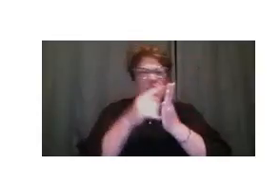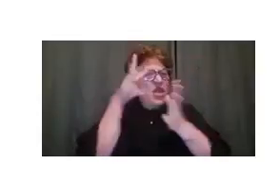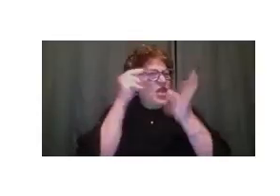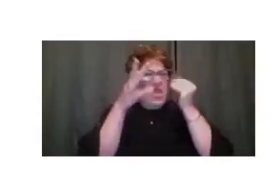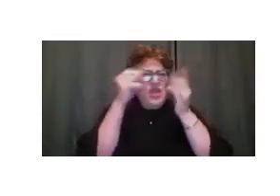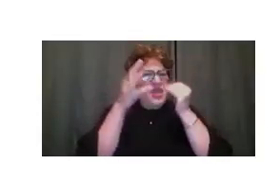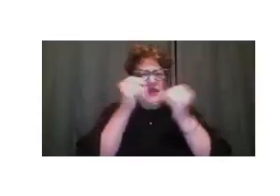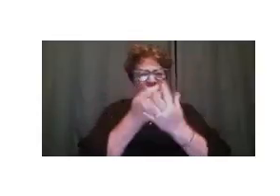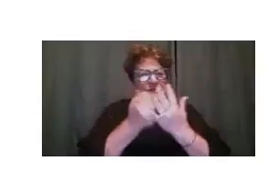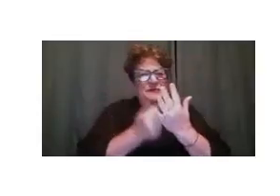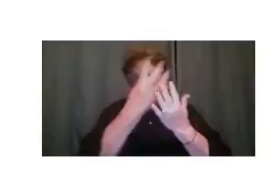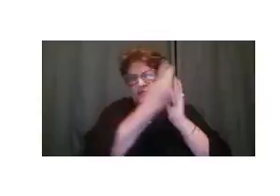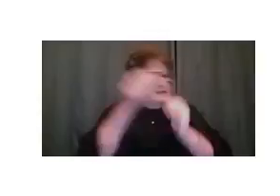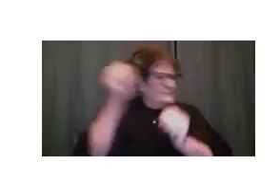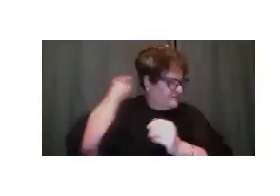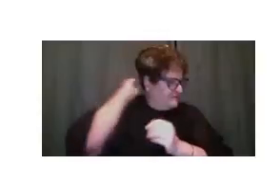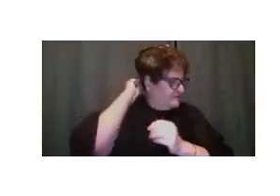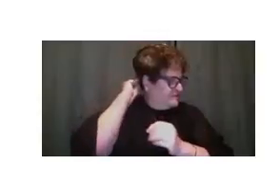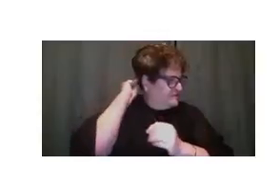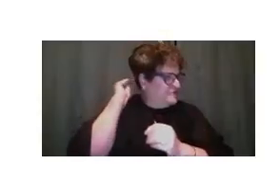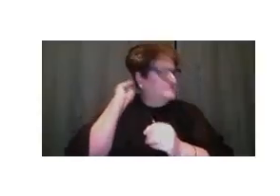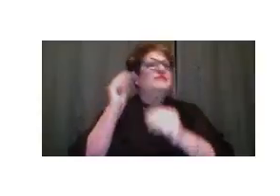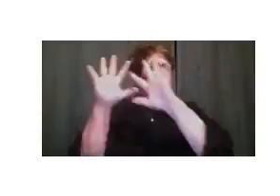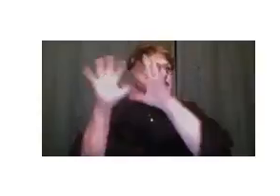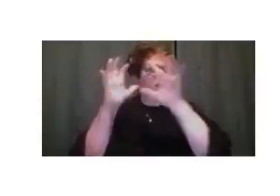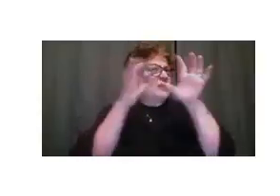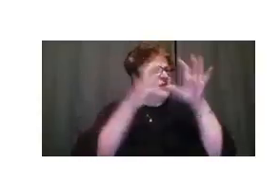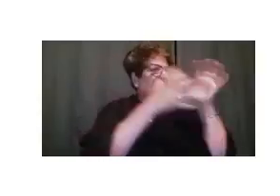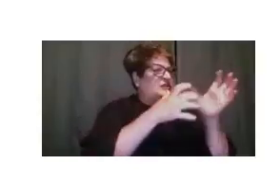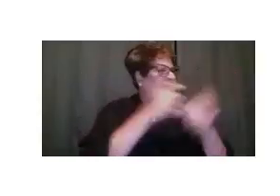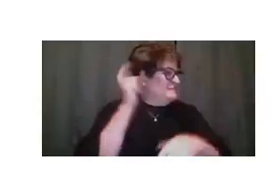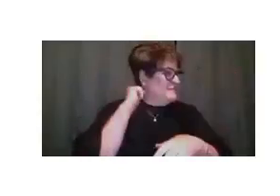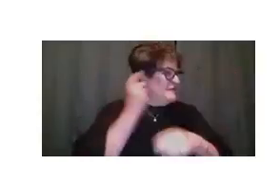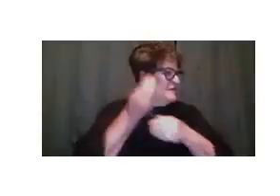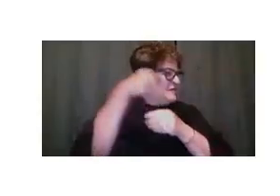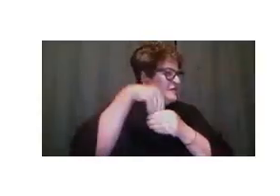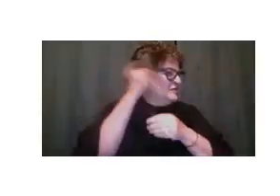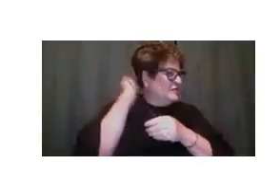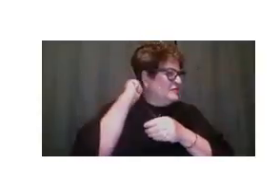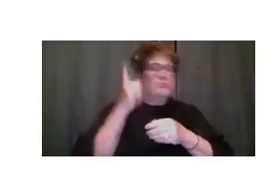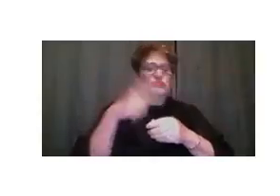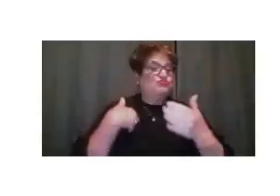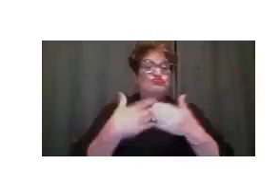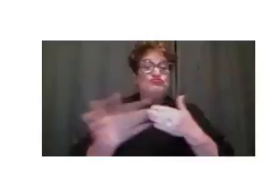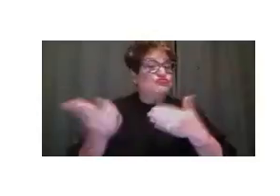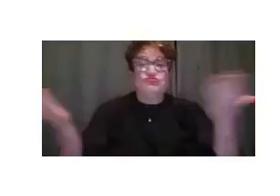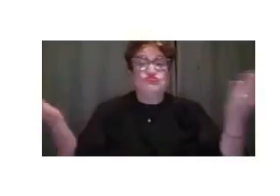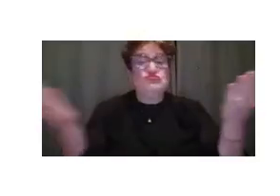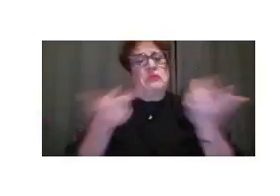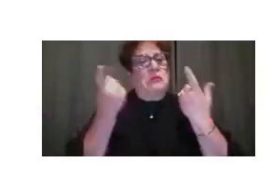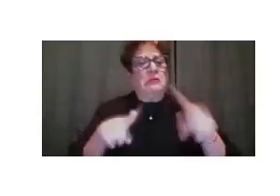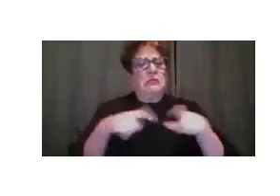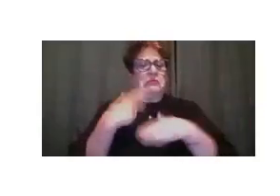information are sorted quickly and easily into categories by our unconscious mind without us even realizing it is happening.